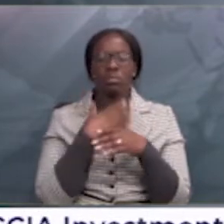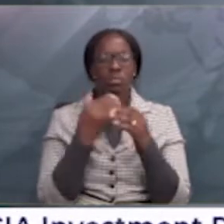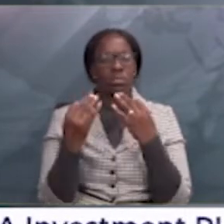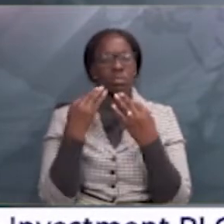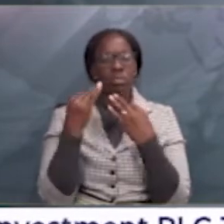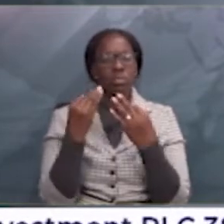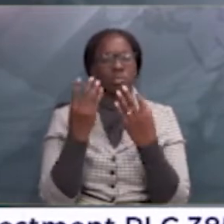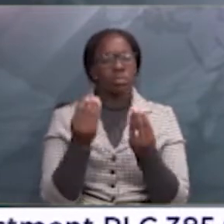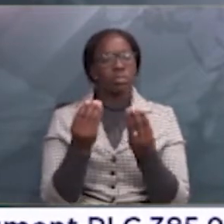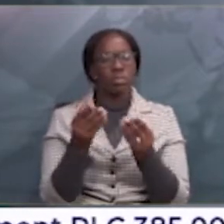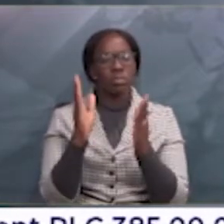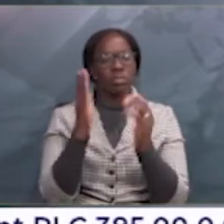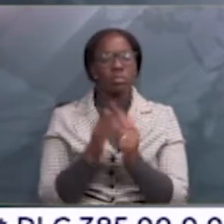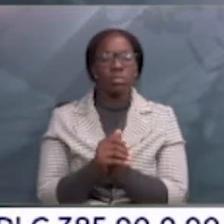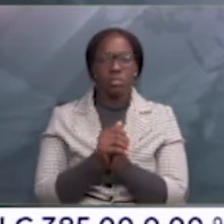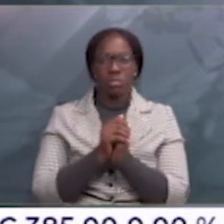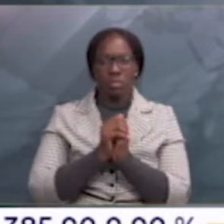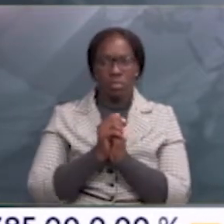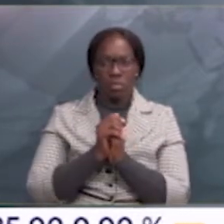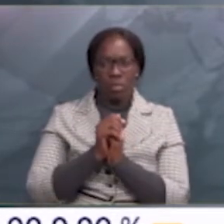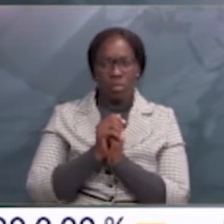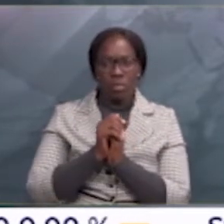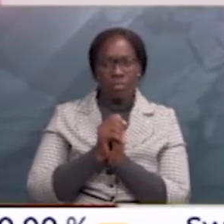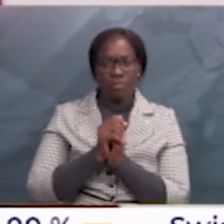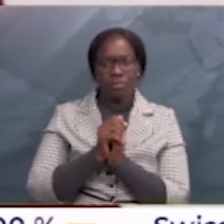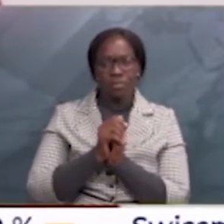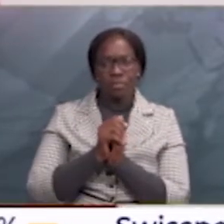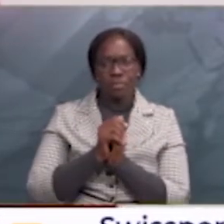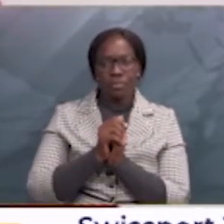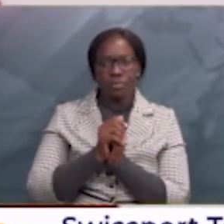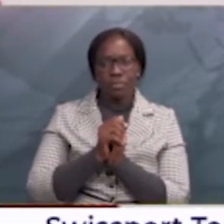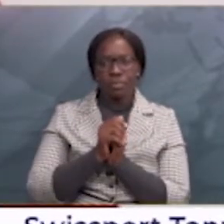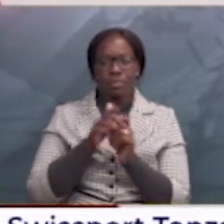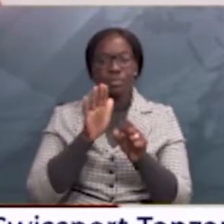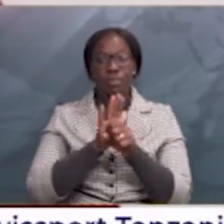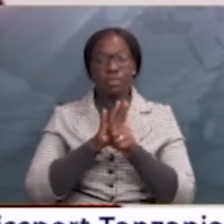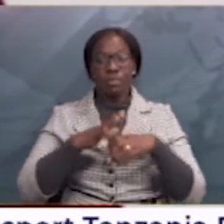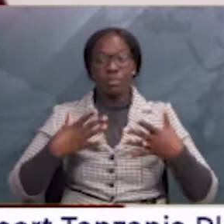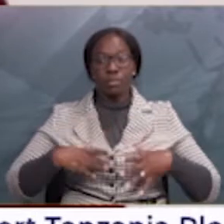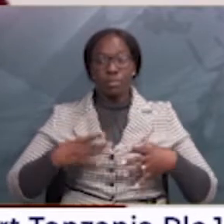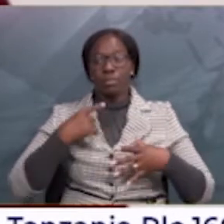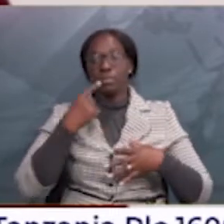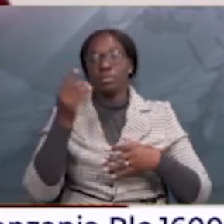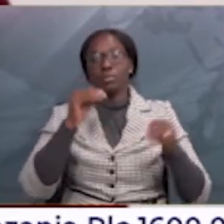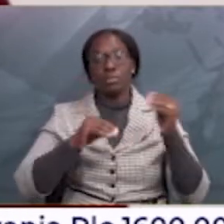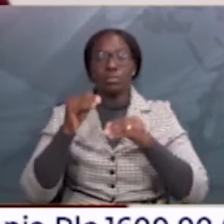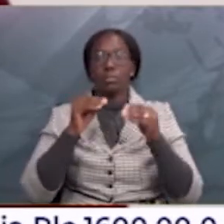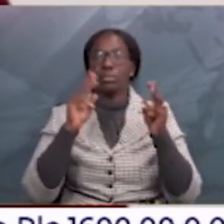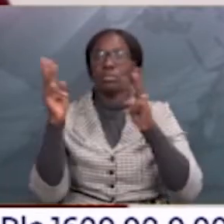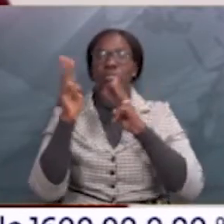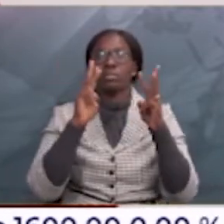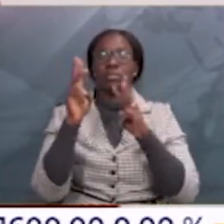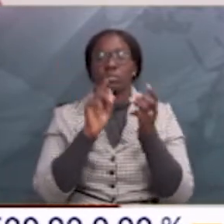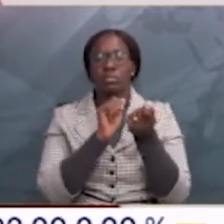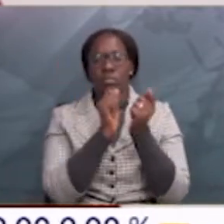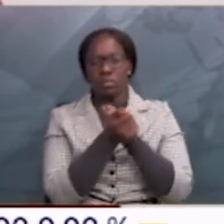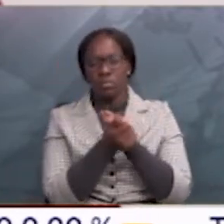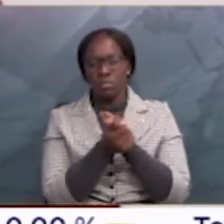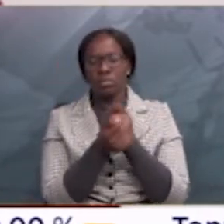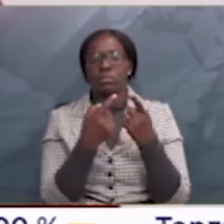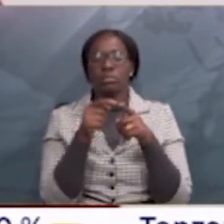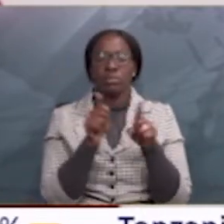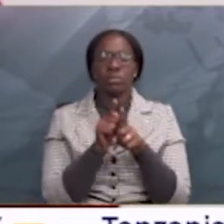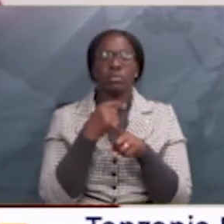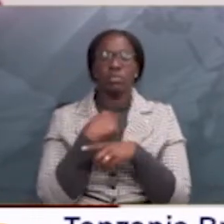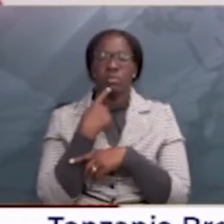layman's terms, but also in detail. Okay, most people would attribute this to climate change, but what I would say